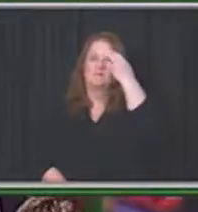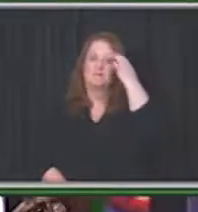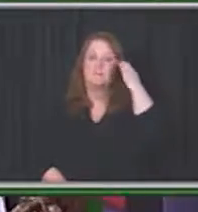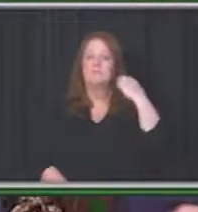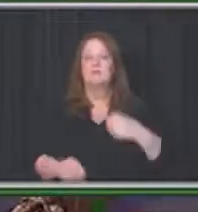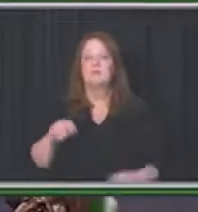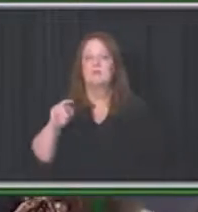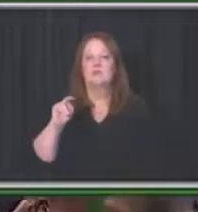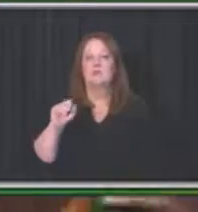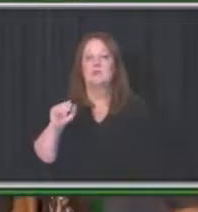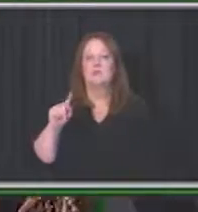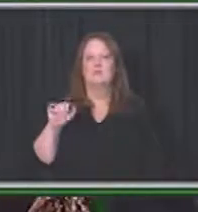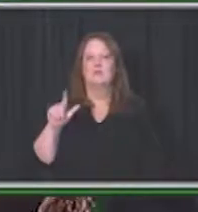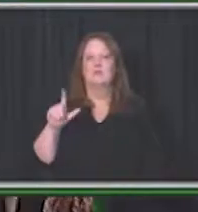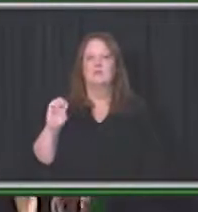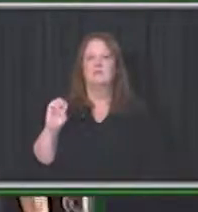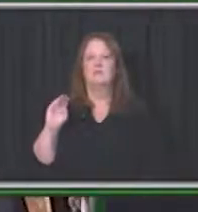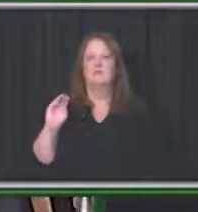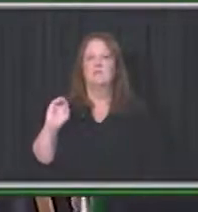Natalie Morphine.